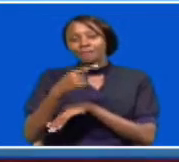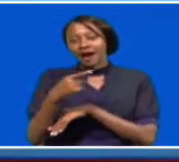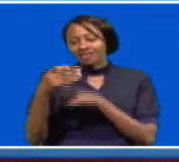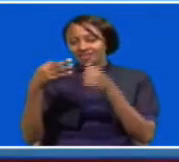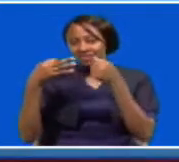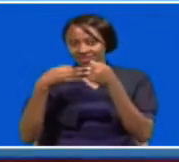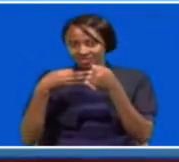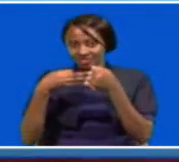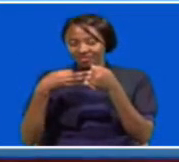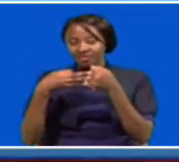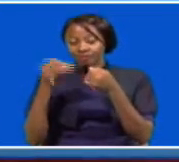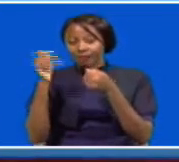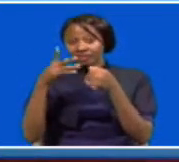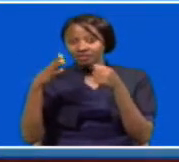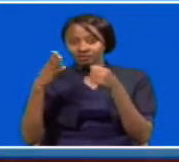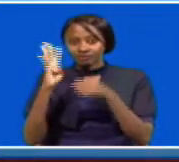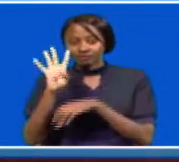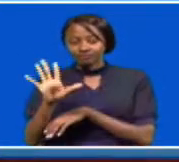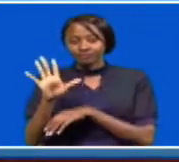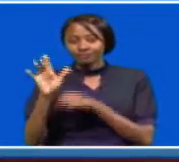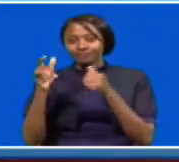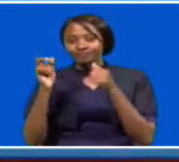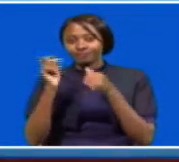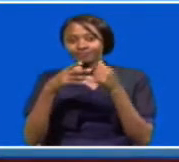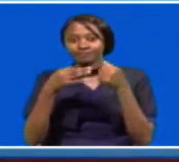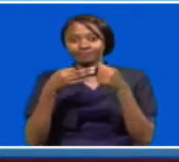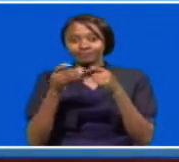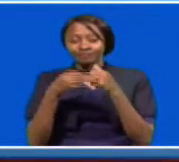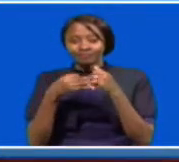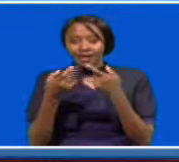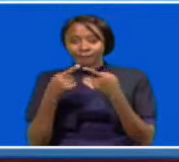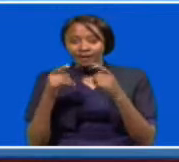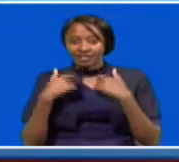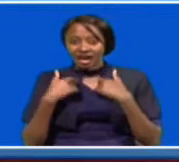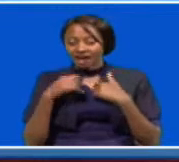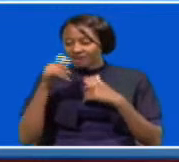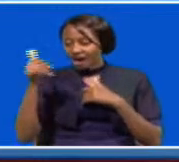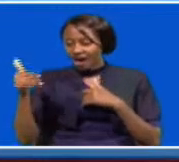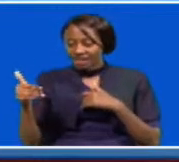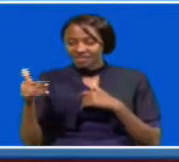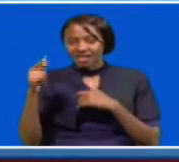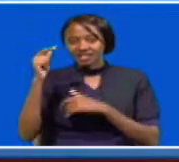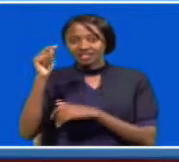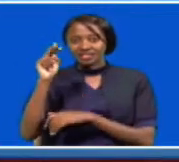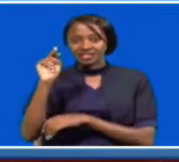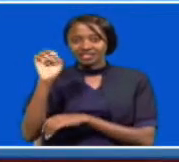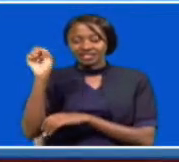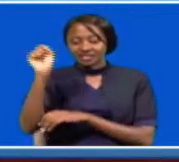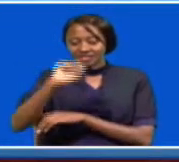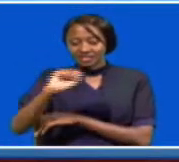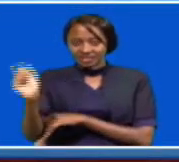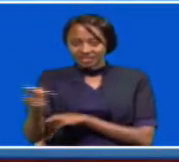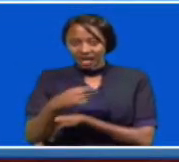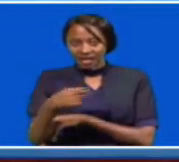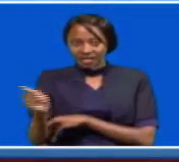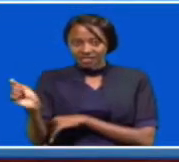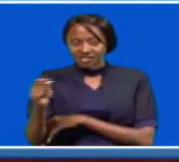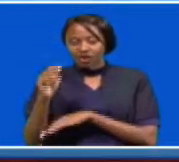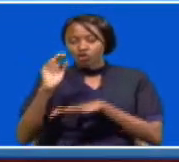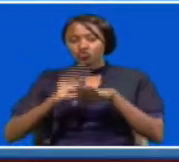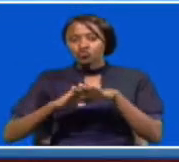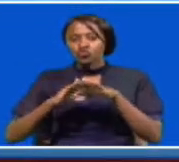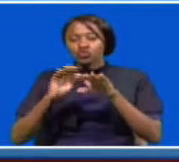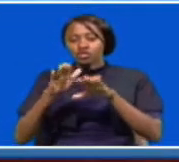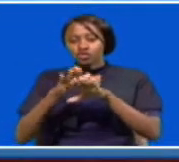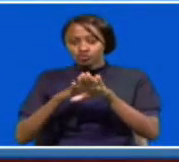18th. The club has upgraded its 7 Maram surface tennis courts to ensure smooth hosting of the event. The